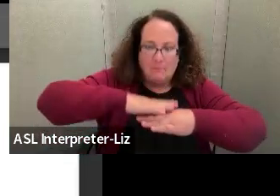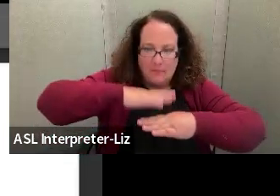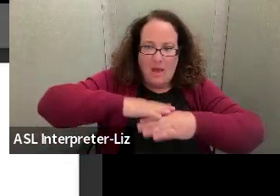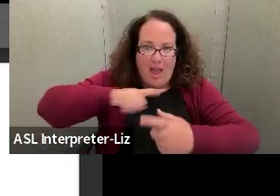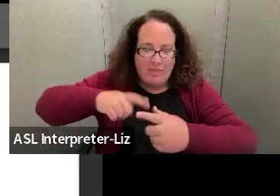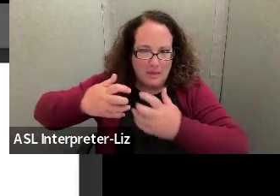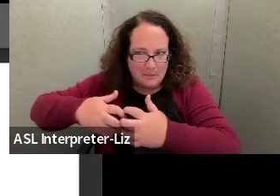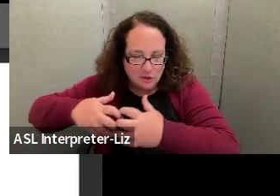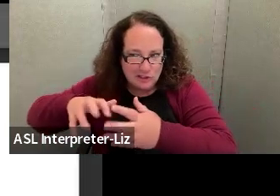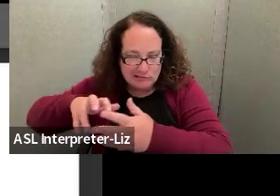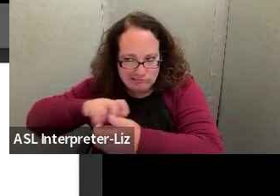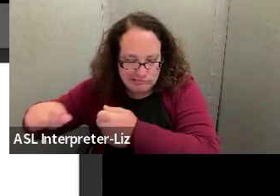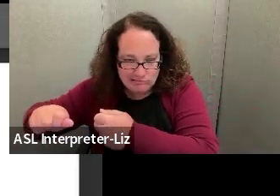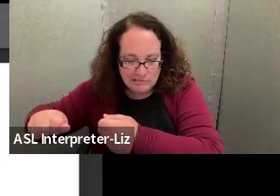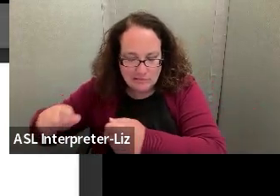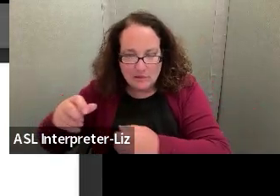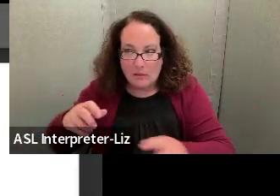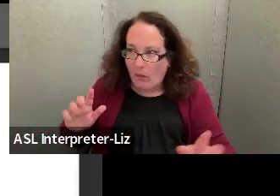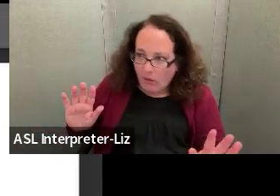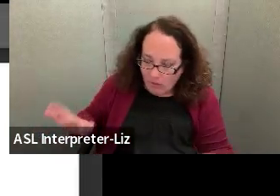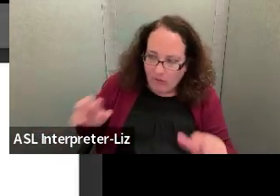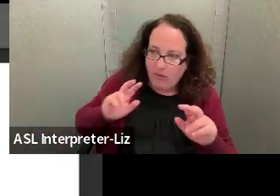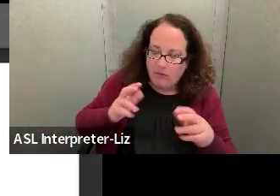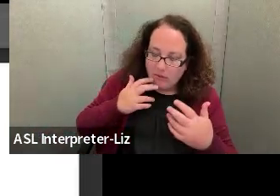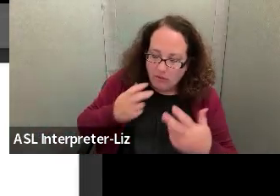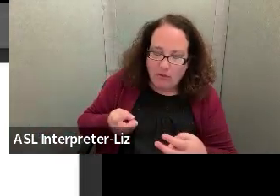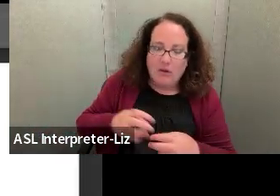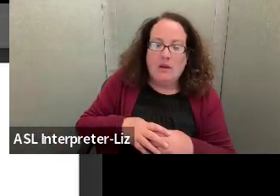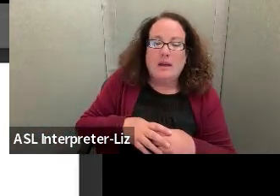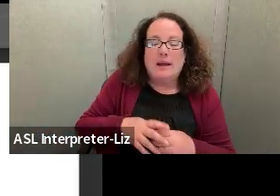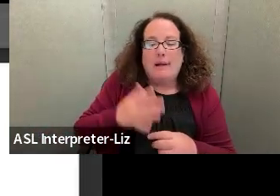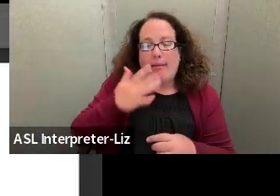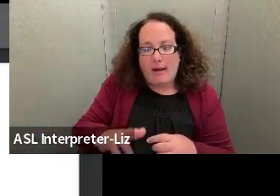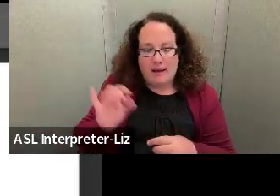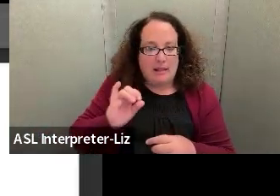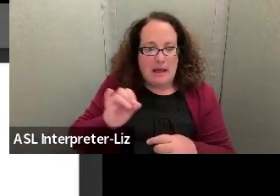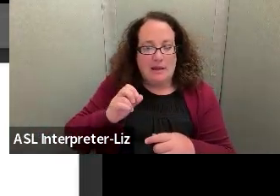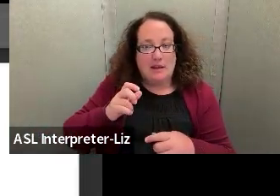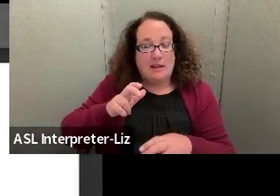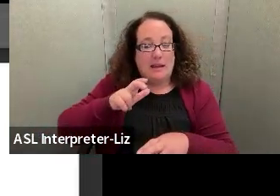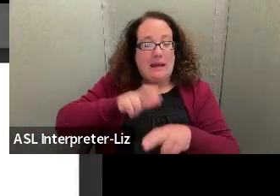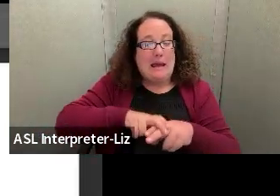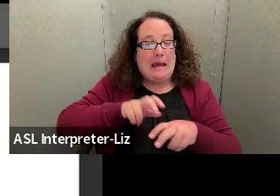So our first attempt didn't work, but luckily, just like a couch cushion, you get 2